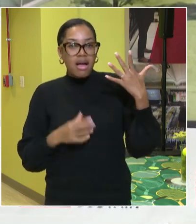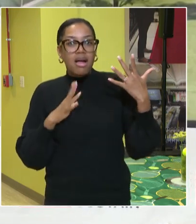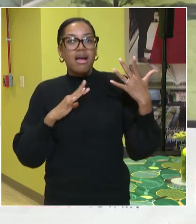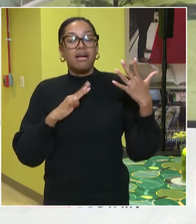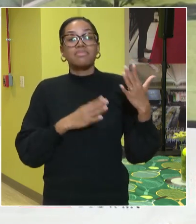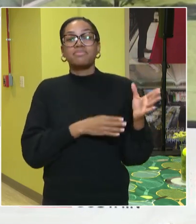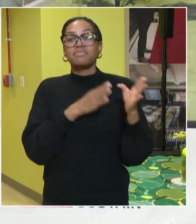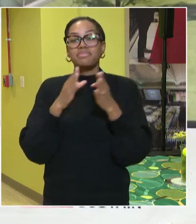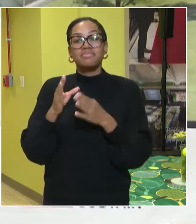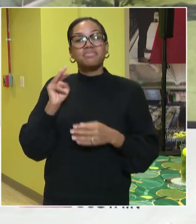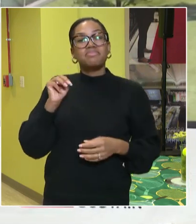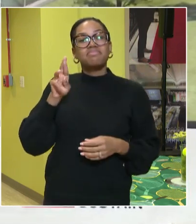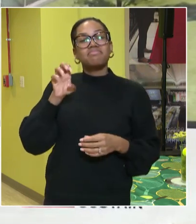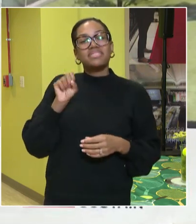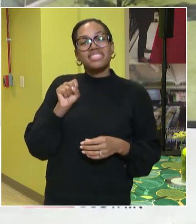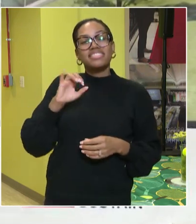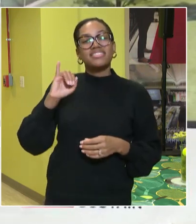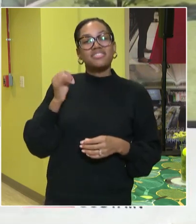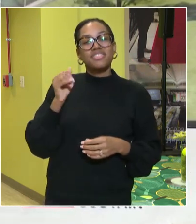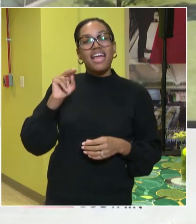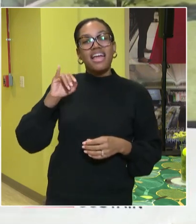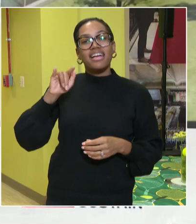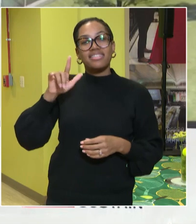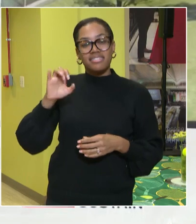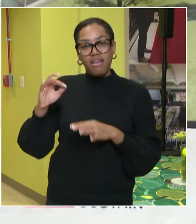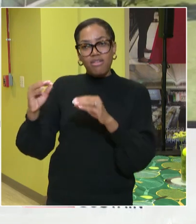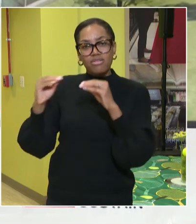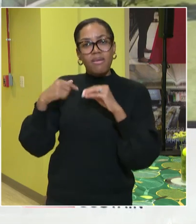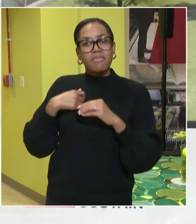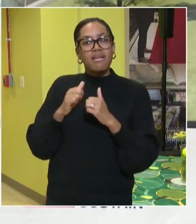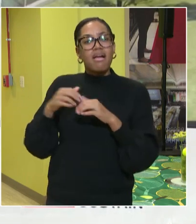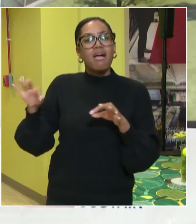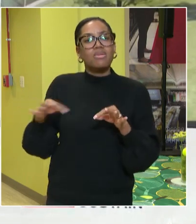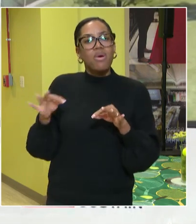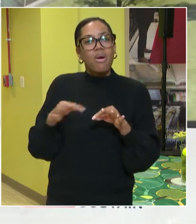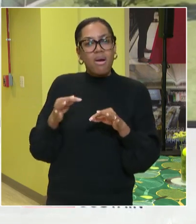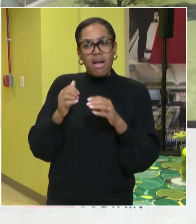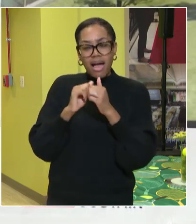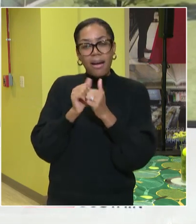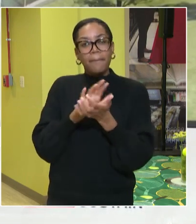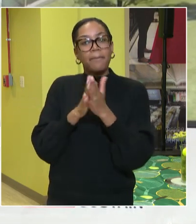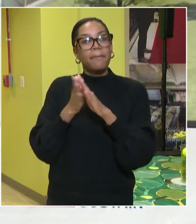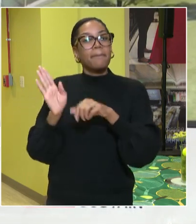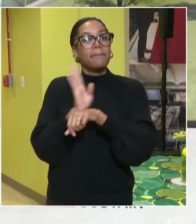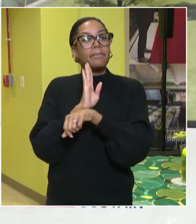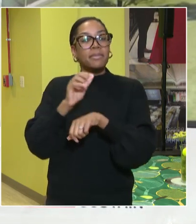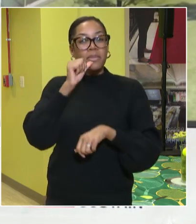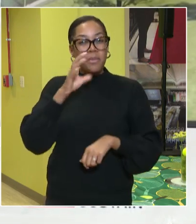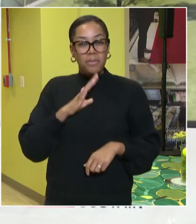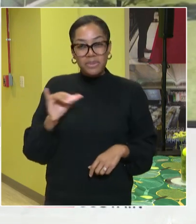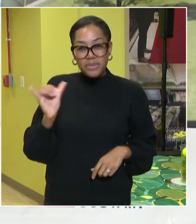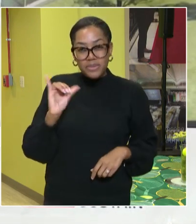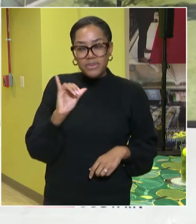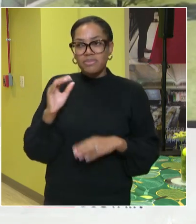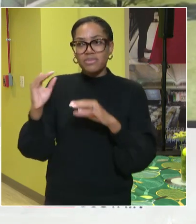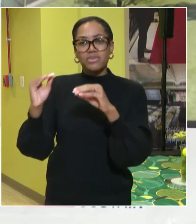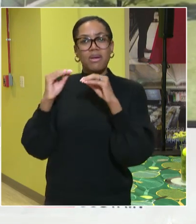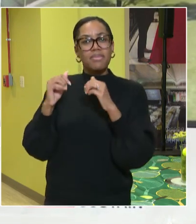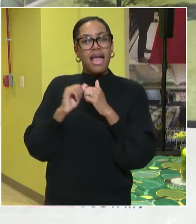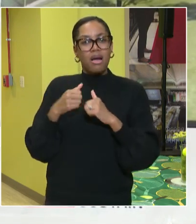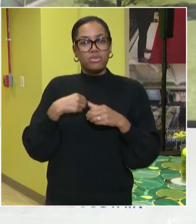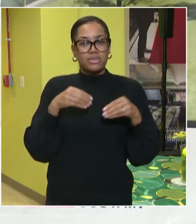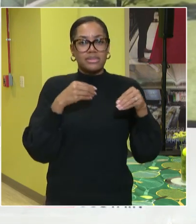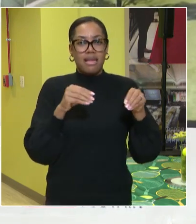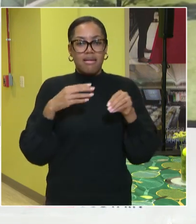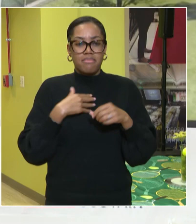how to sew, but also taught me how to be a businesswoman, teaching me the importance of knowing how to sell my goods to make a profit.